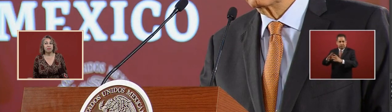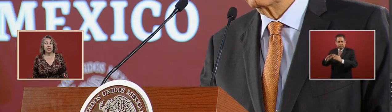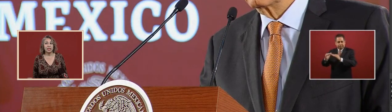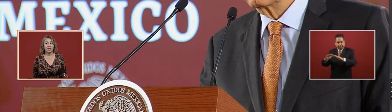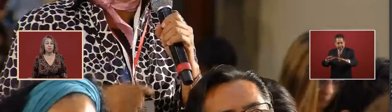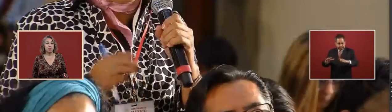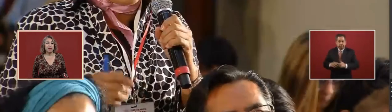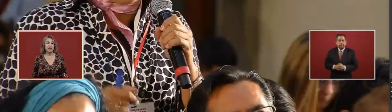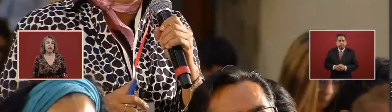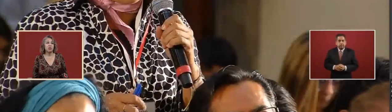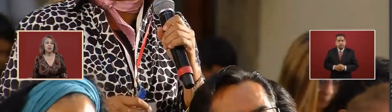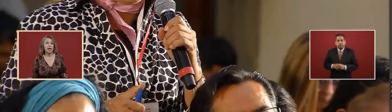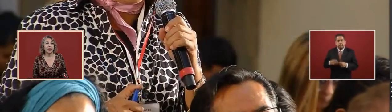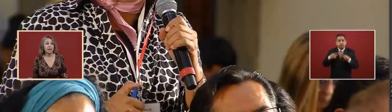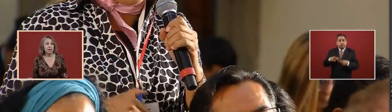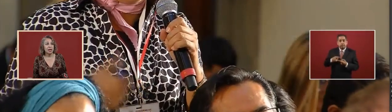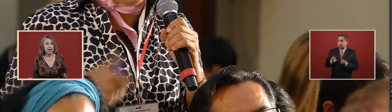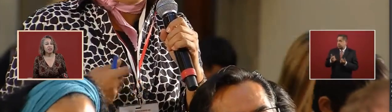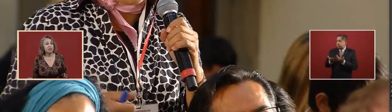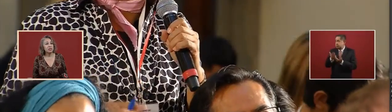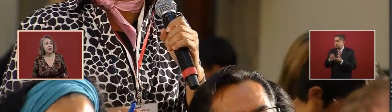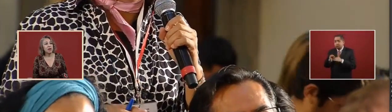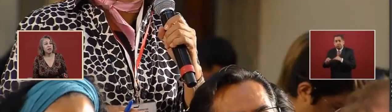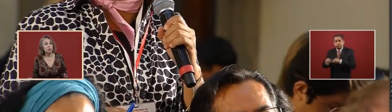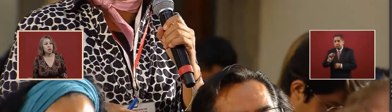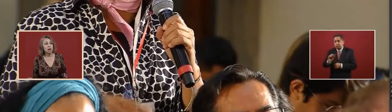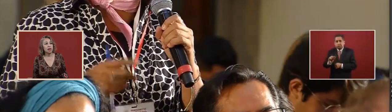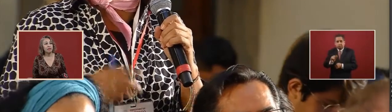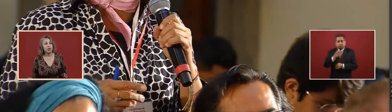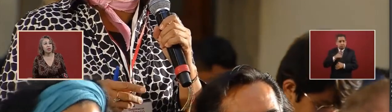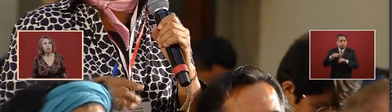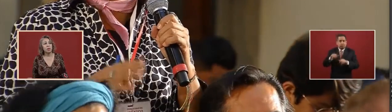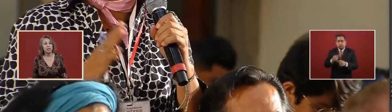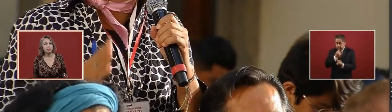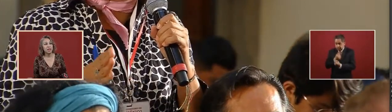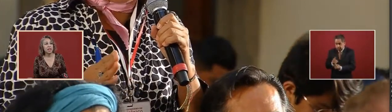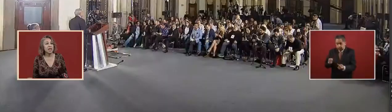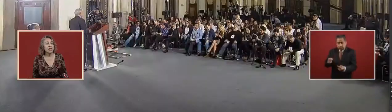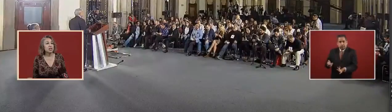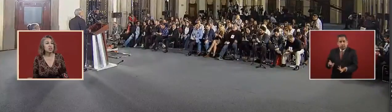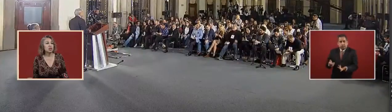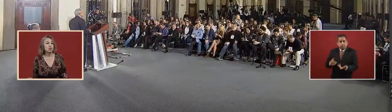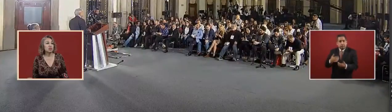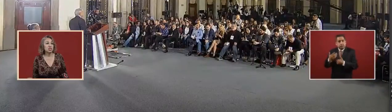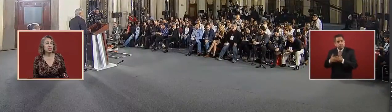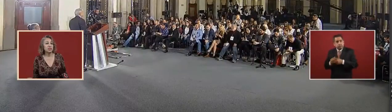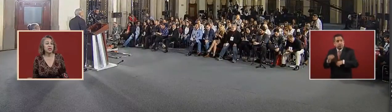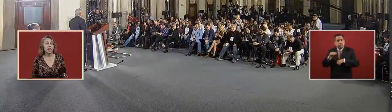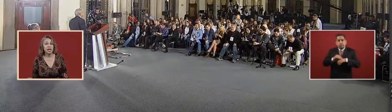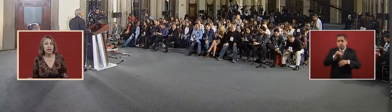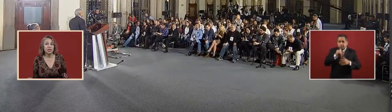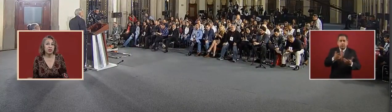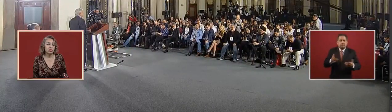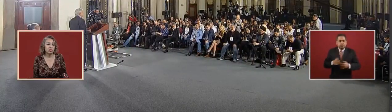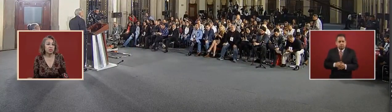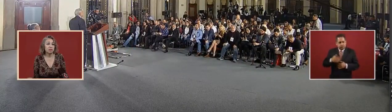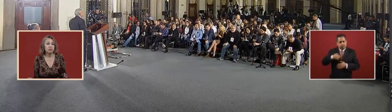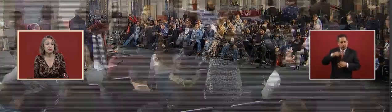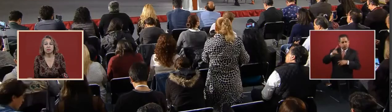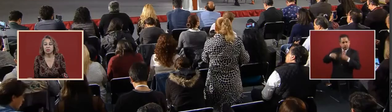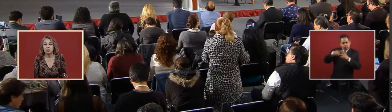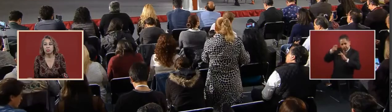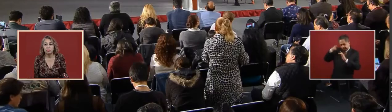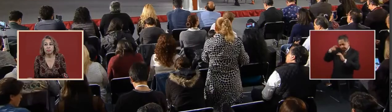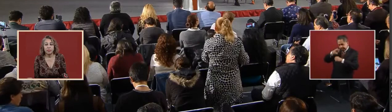they have like these privately owned land, and there's very little work and very little possibility, so those children cannot go to